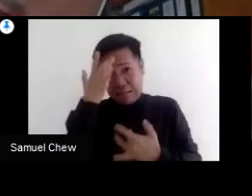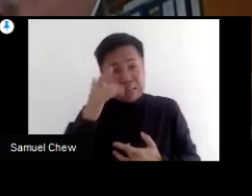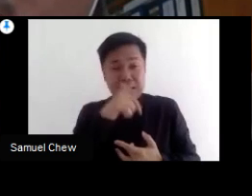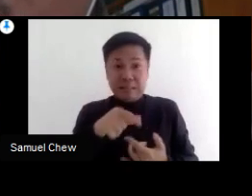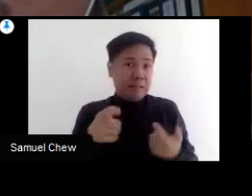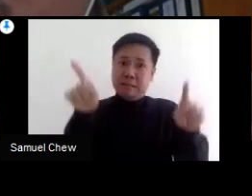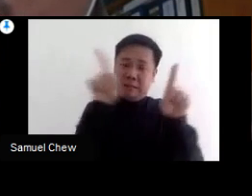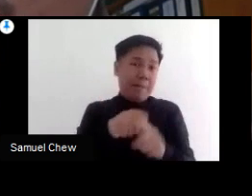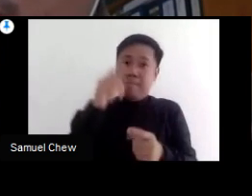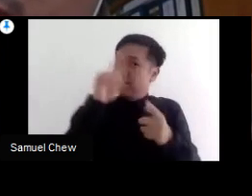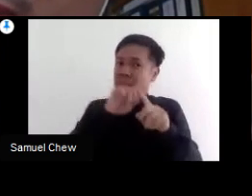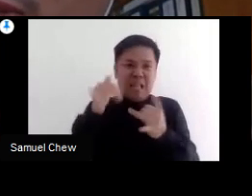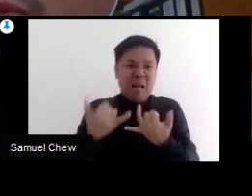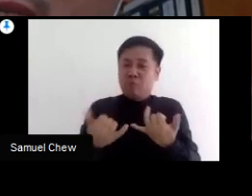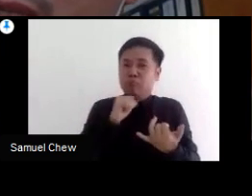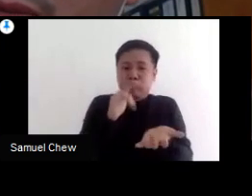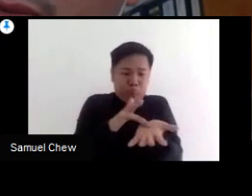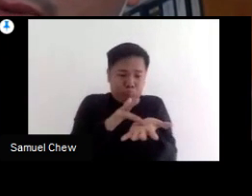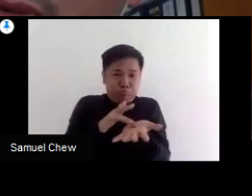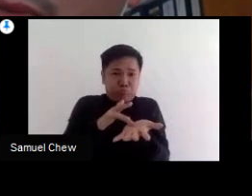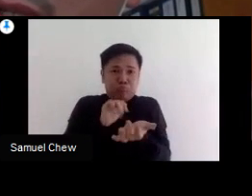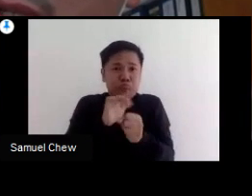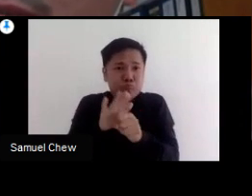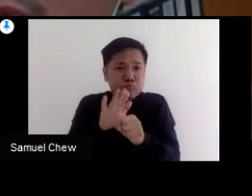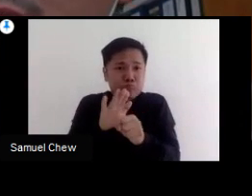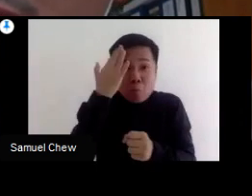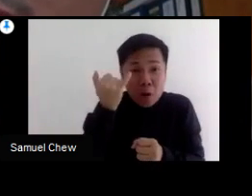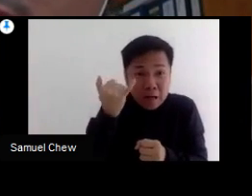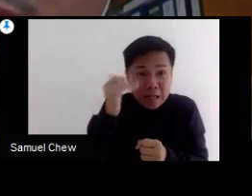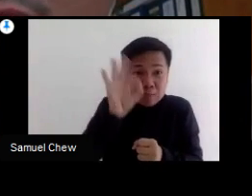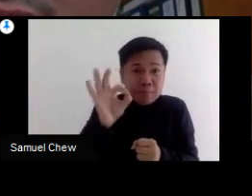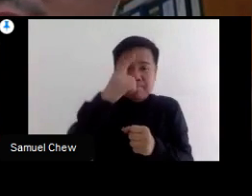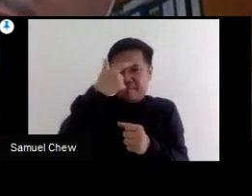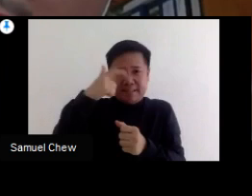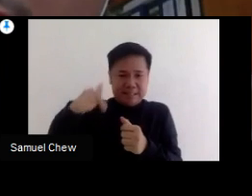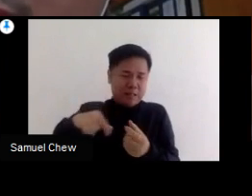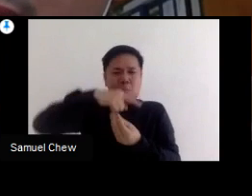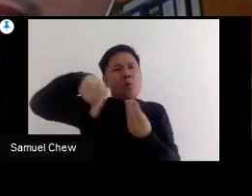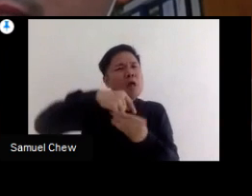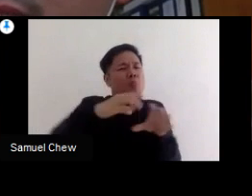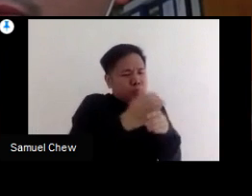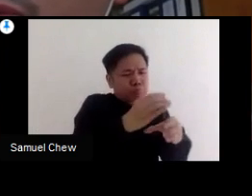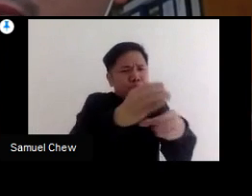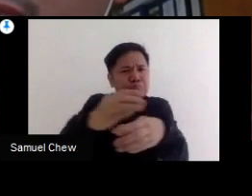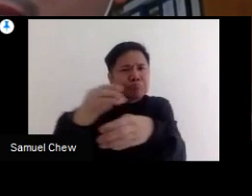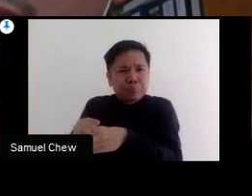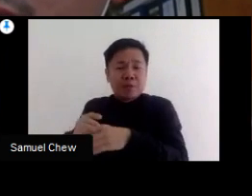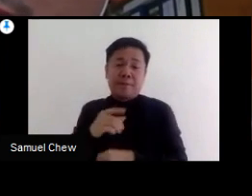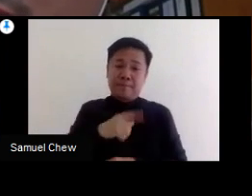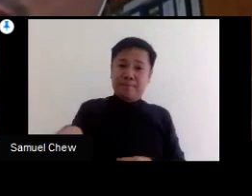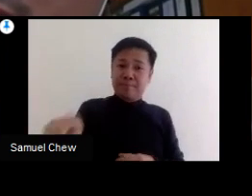scale. As we graduate from least developing country to lower middle income country by 2023, the transition would